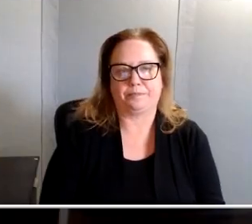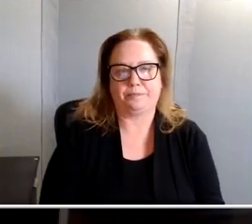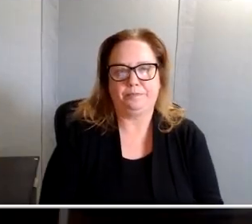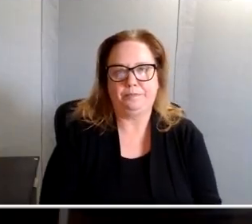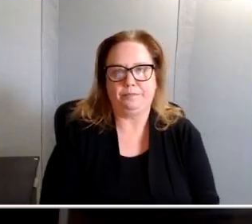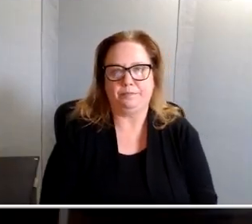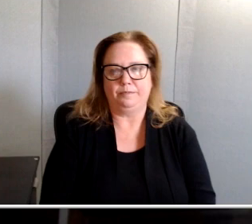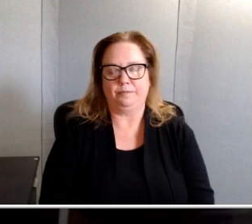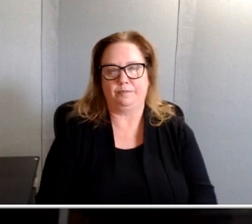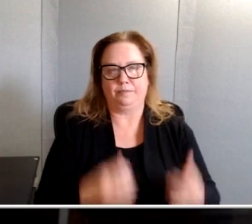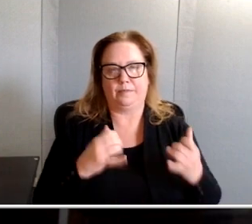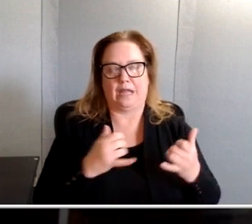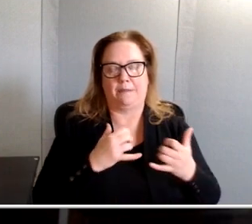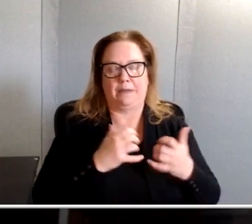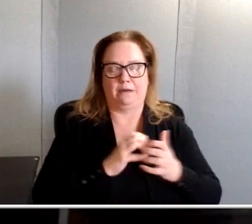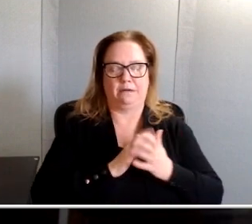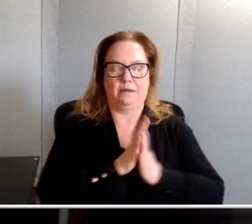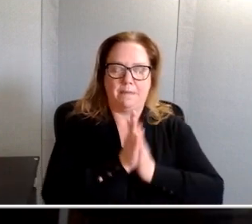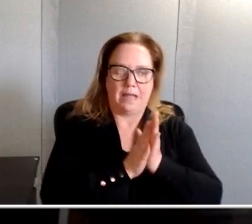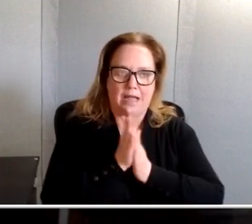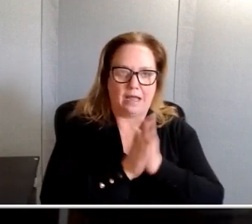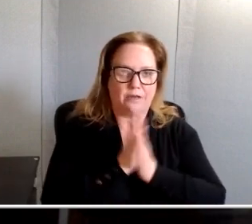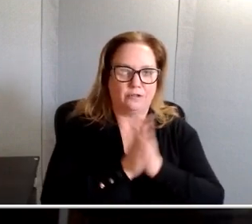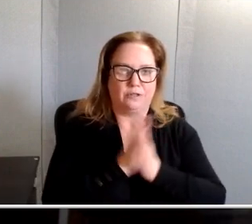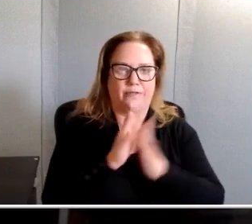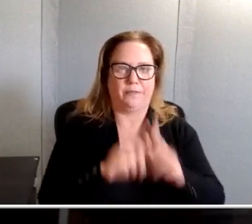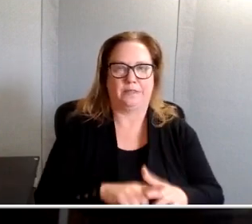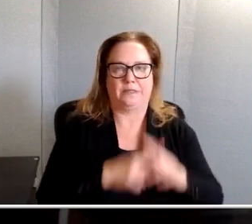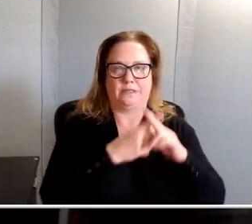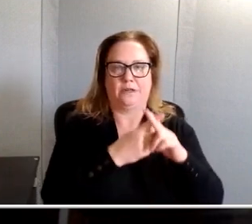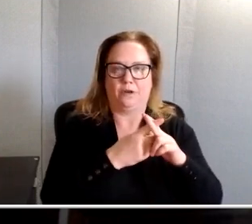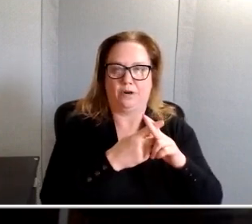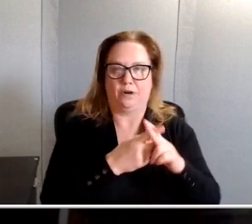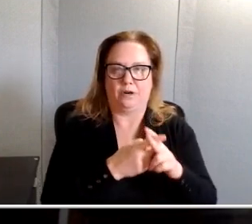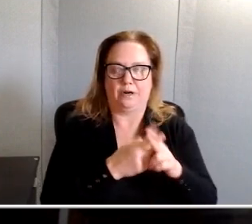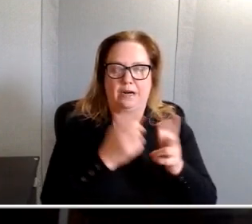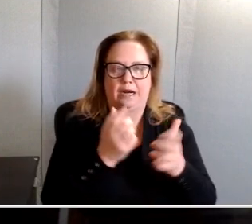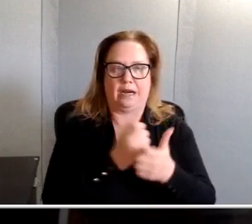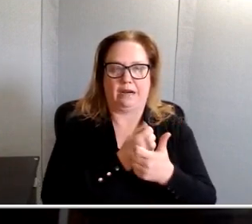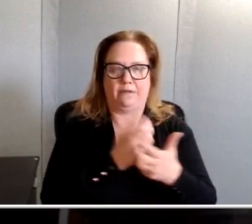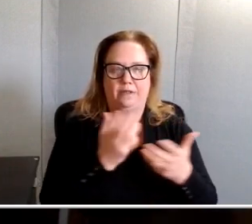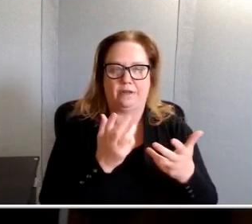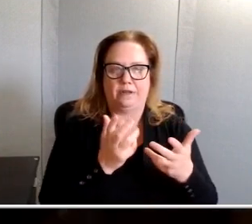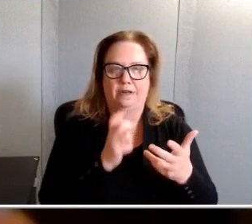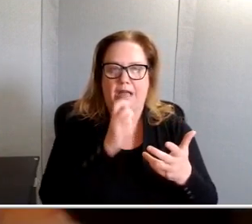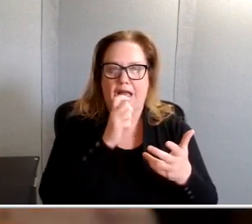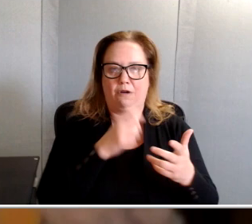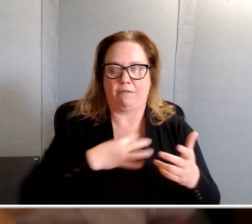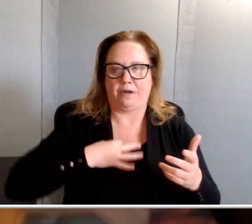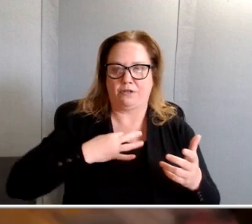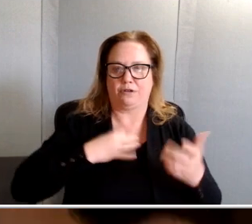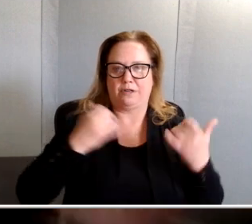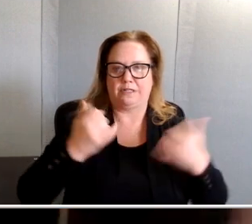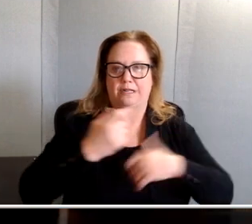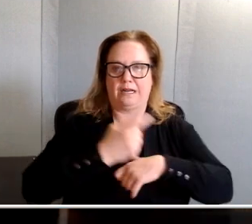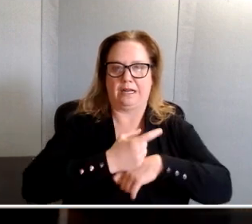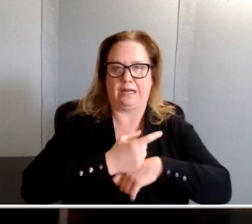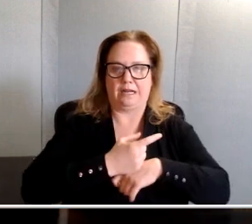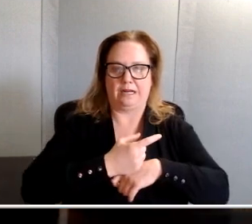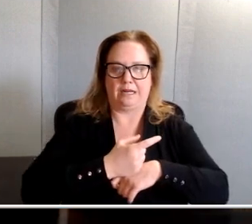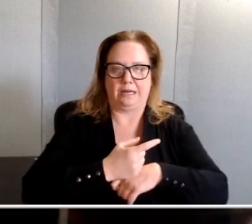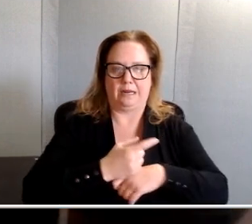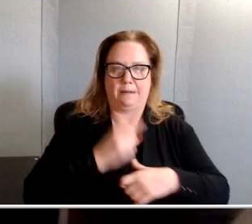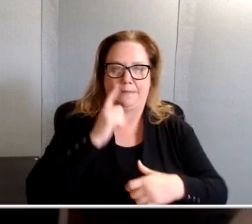So, I've been passionate about it from really the get-go. Everything. I don't have a shirt on today, but I tell you, my